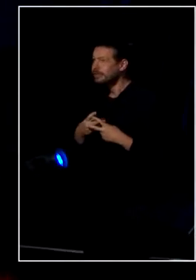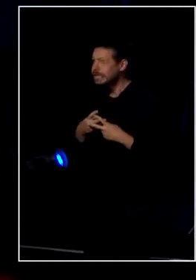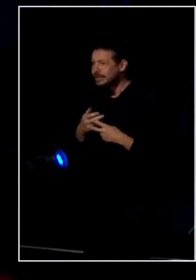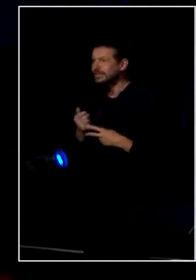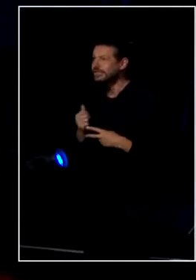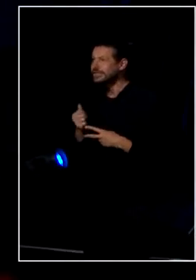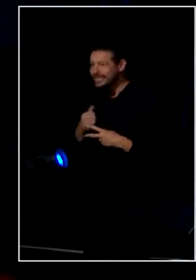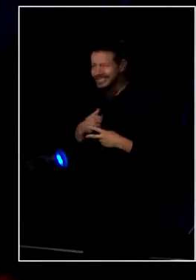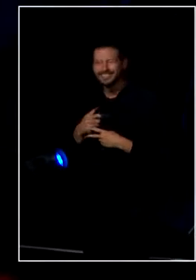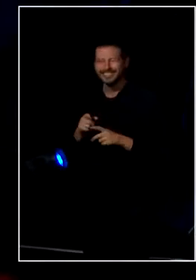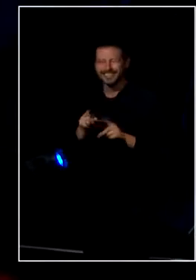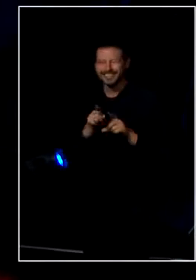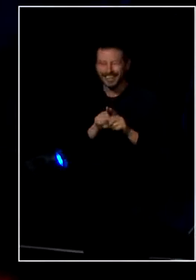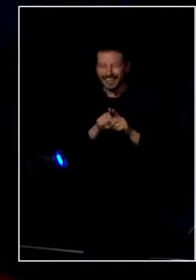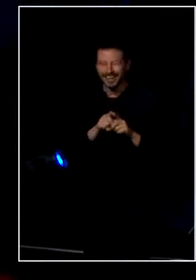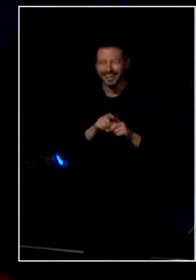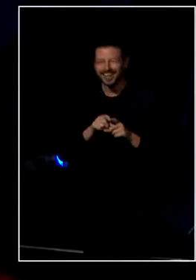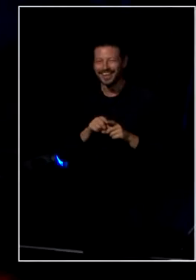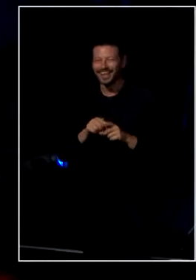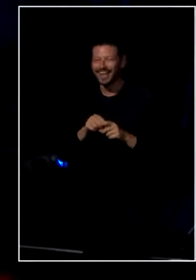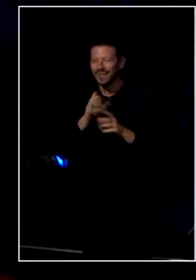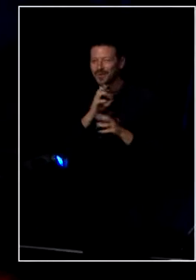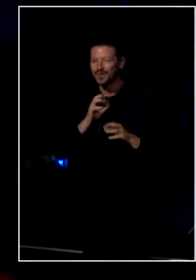So they know.